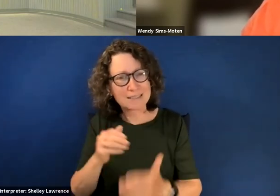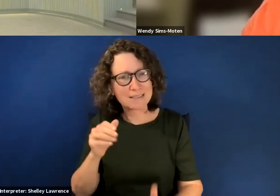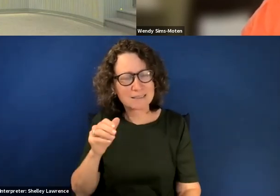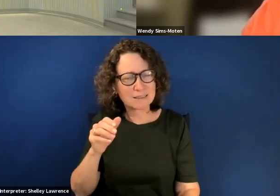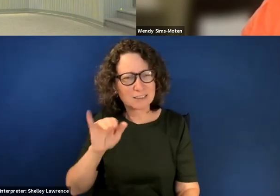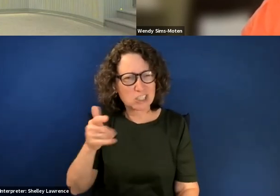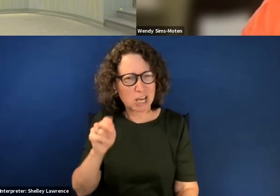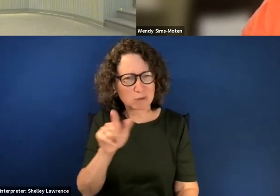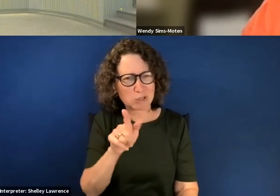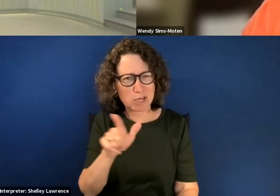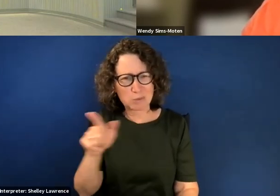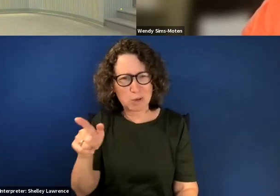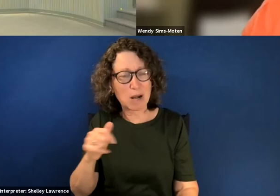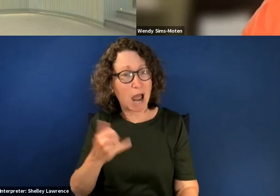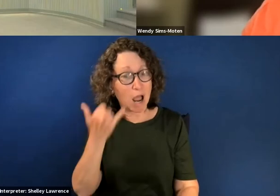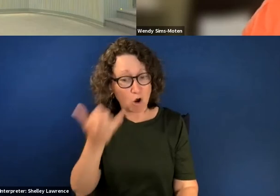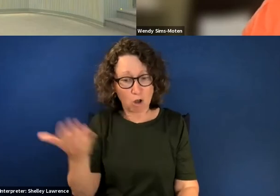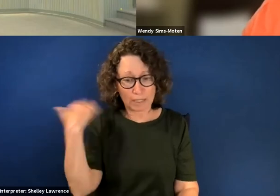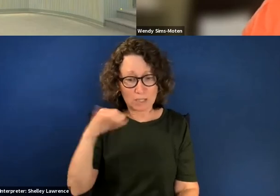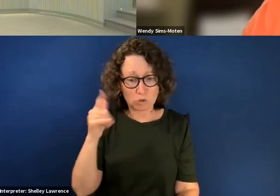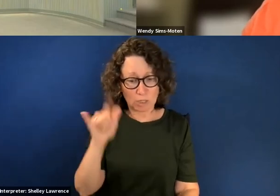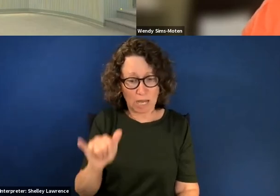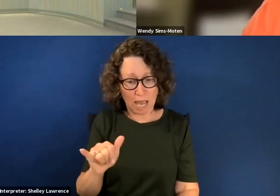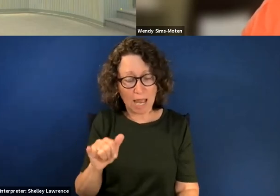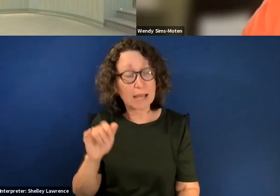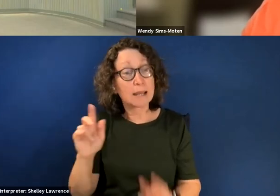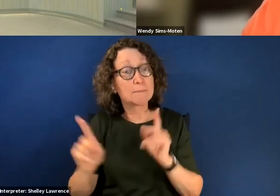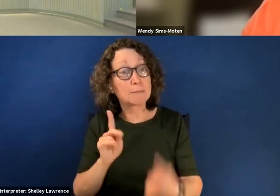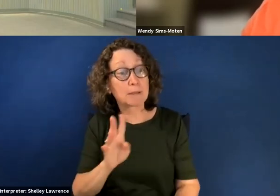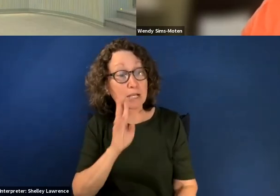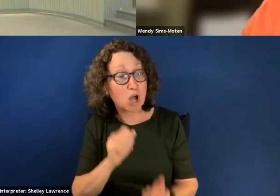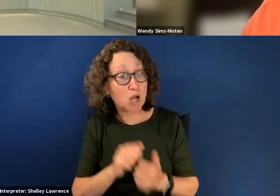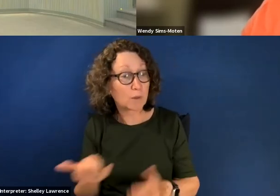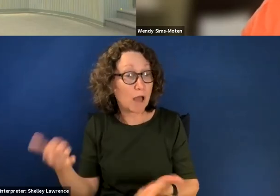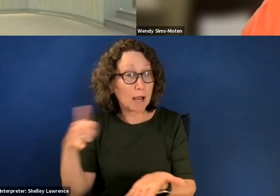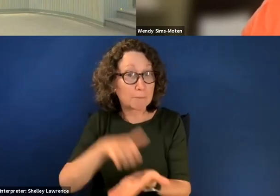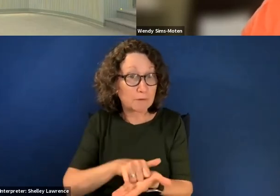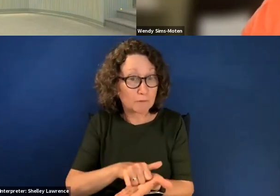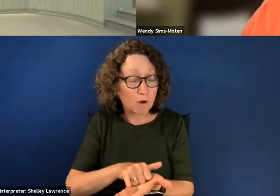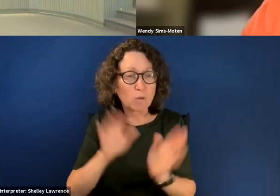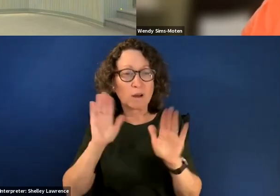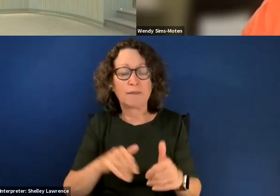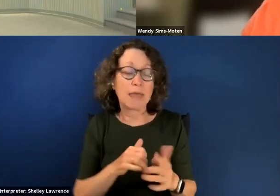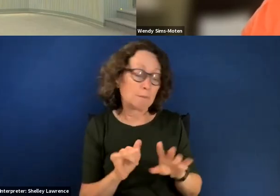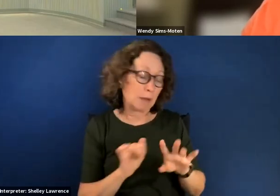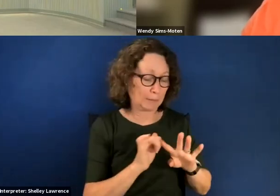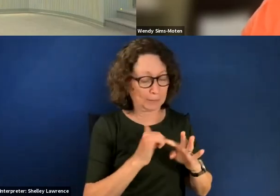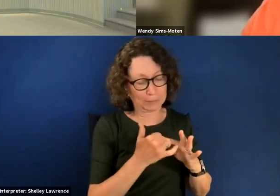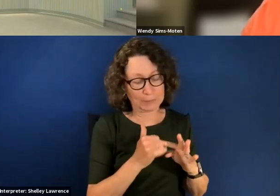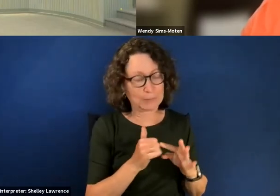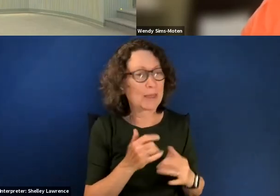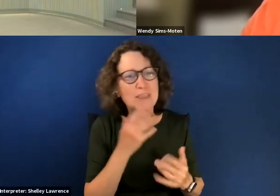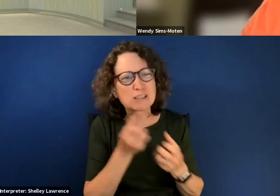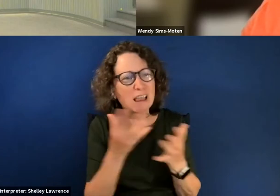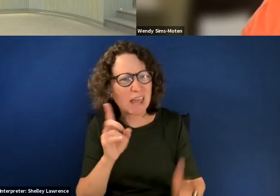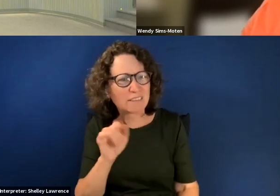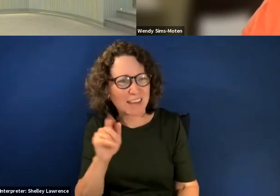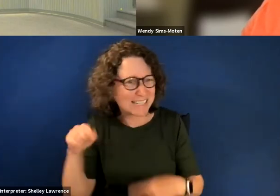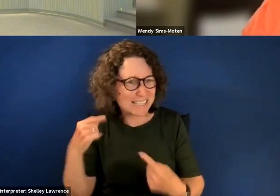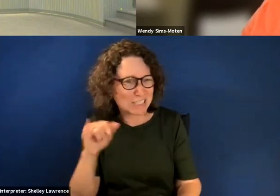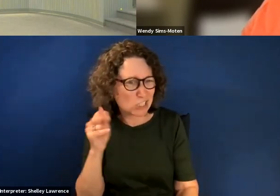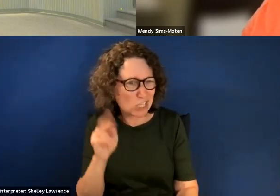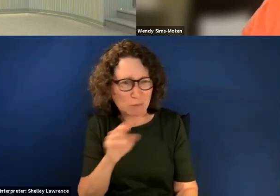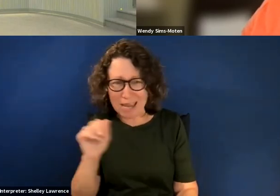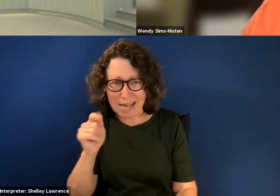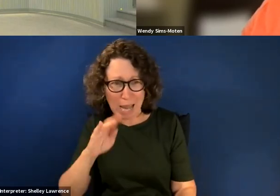that? I called about that in July, and clearly the woman I spoke to hung up the phone and went back to filing her nails. There's been a lot of new data since January and